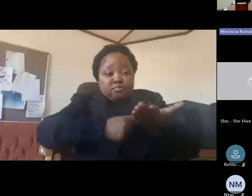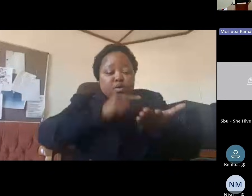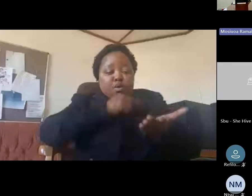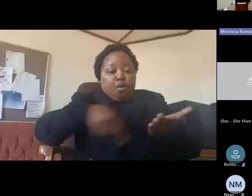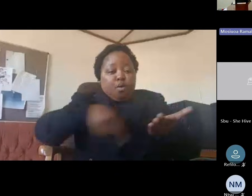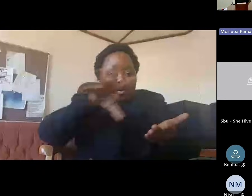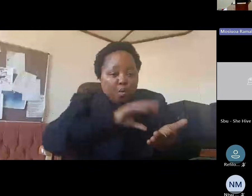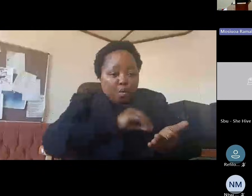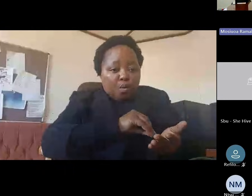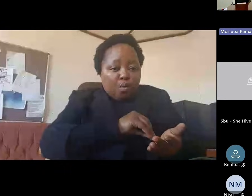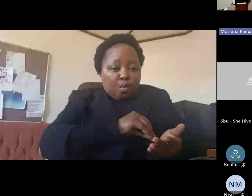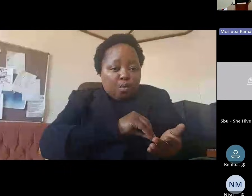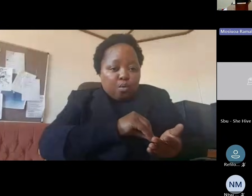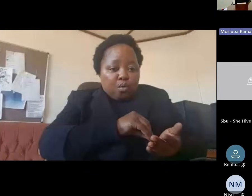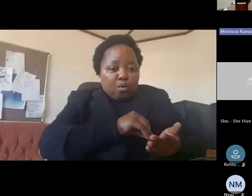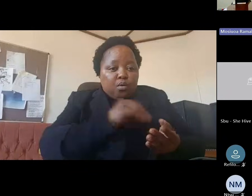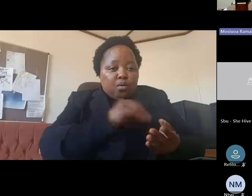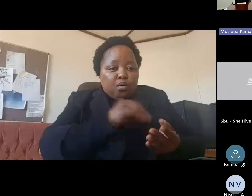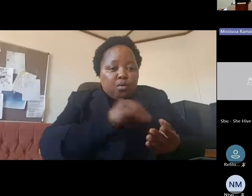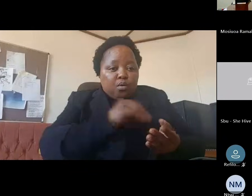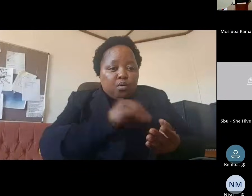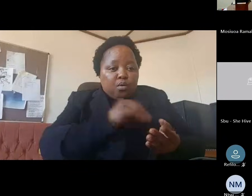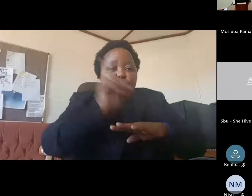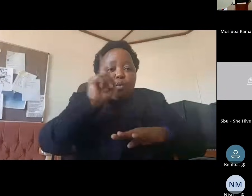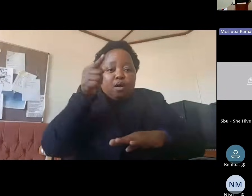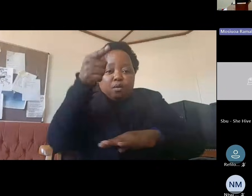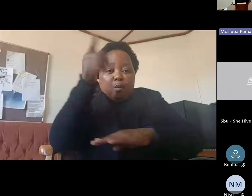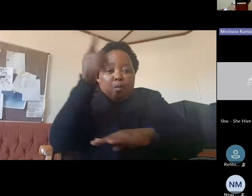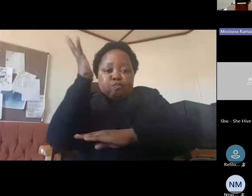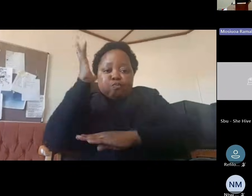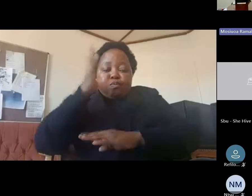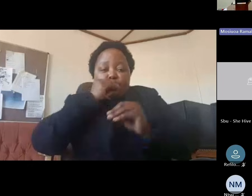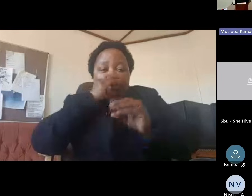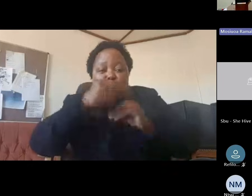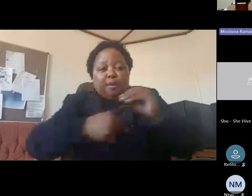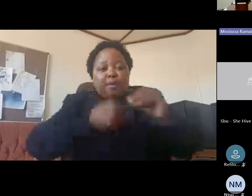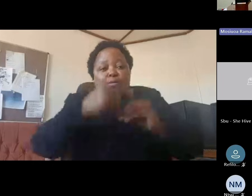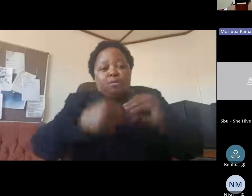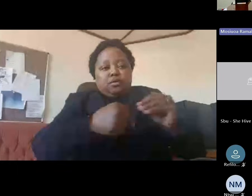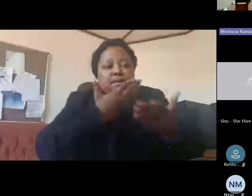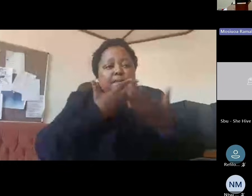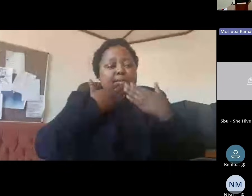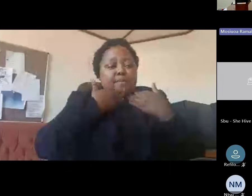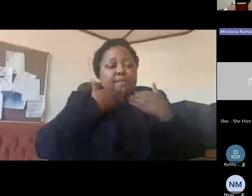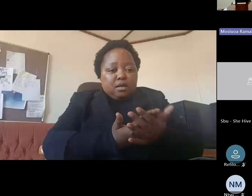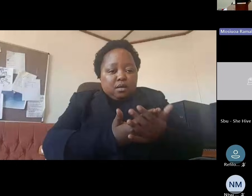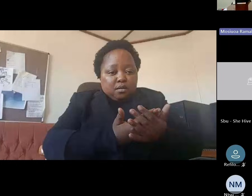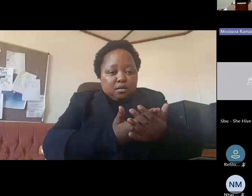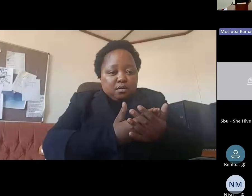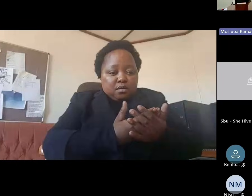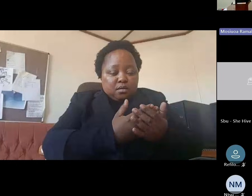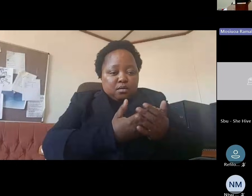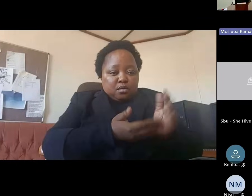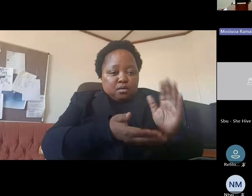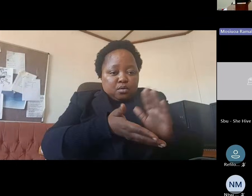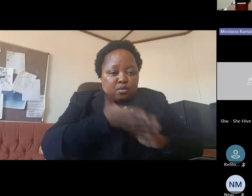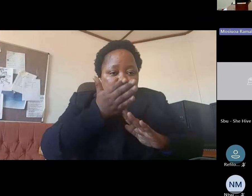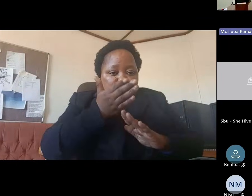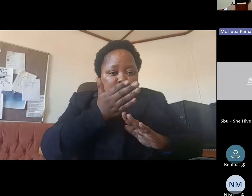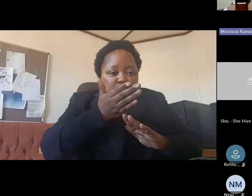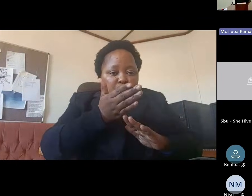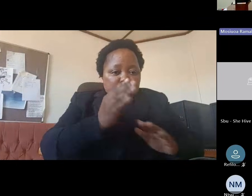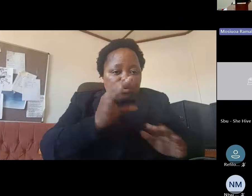our presenters have served us. Thank you. Please go ahead to the raise